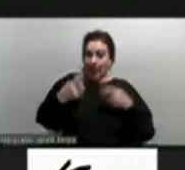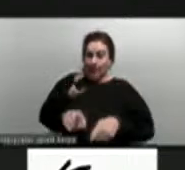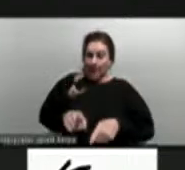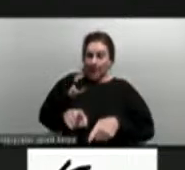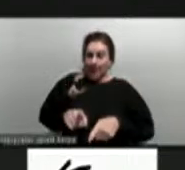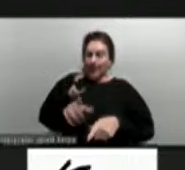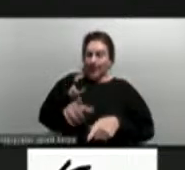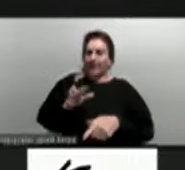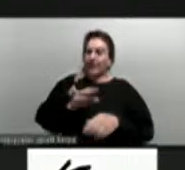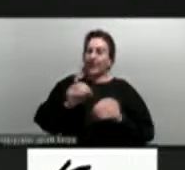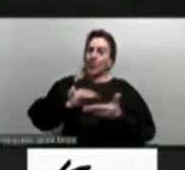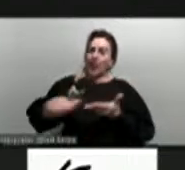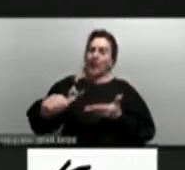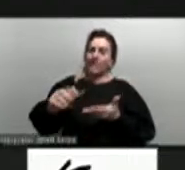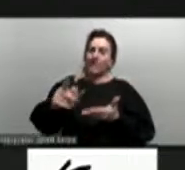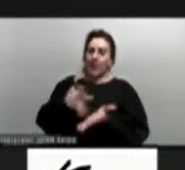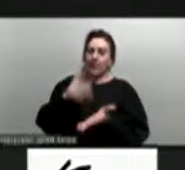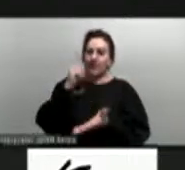much.